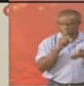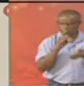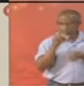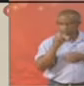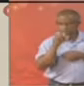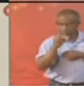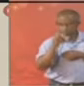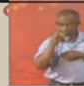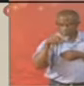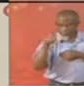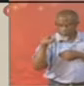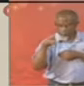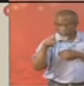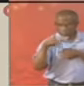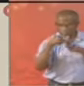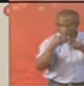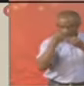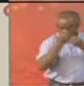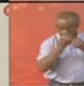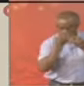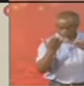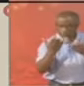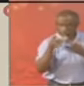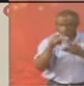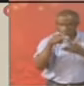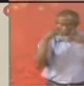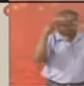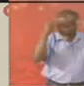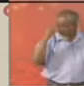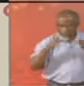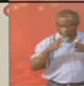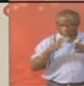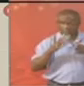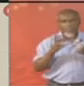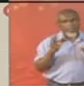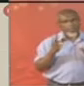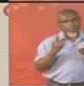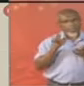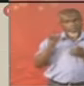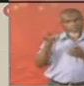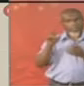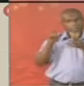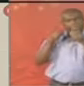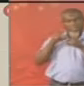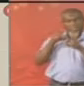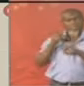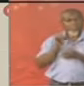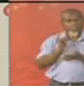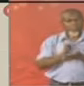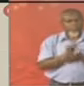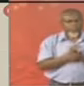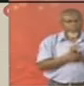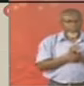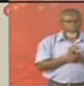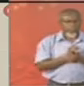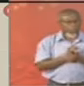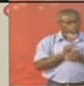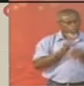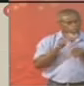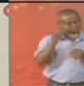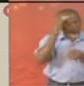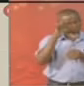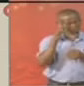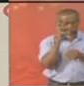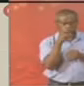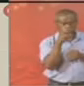update you on. I am not currently aware of any fake drug reports currently being before